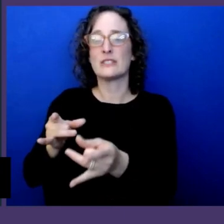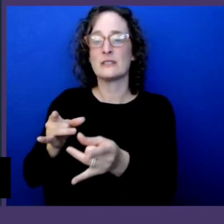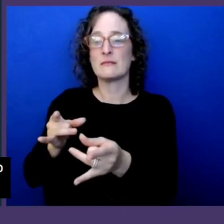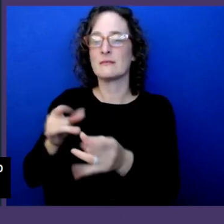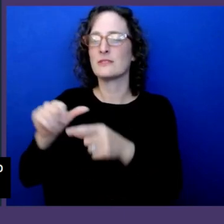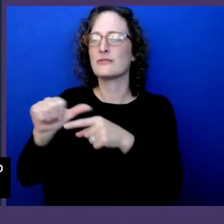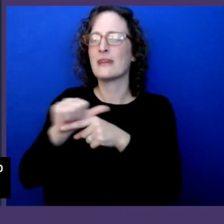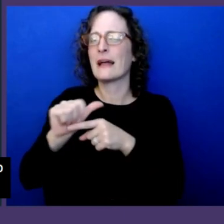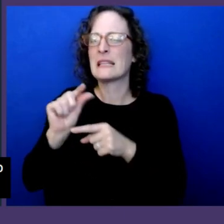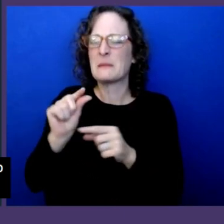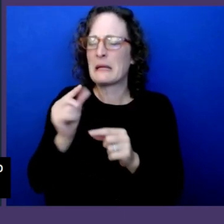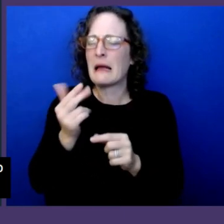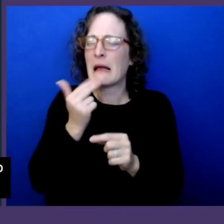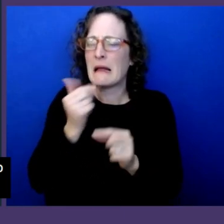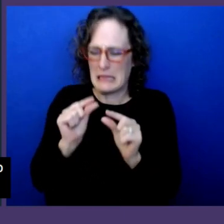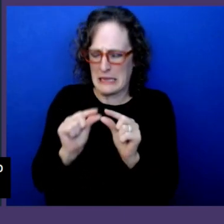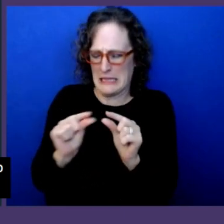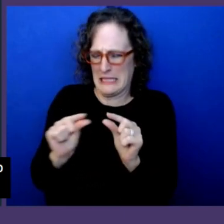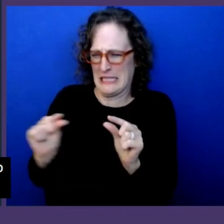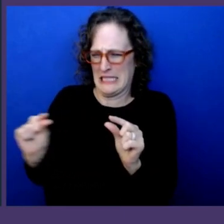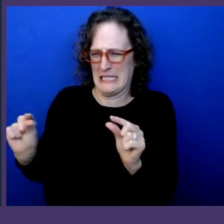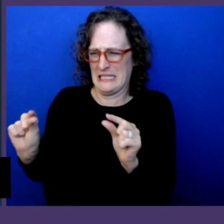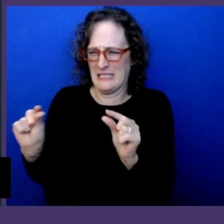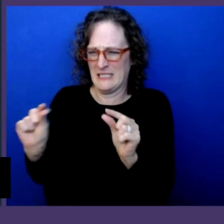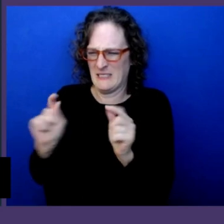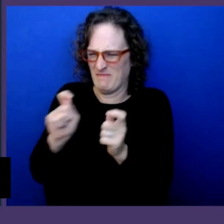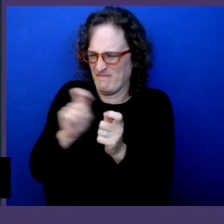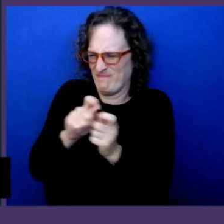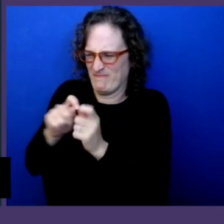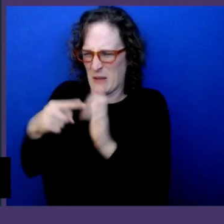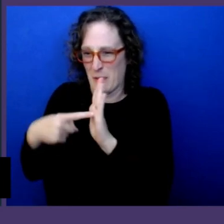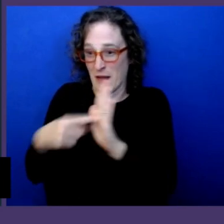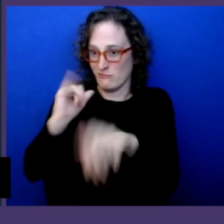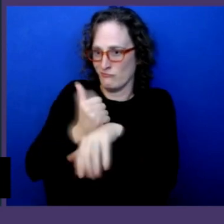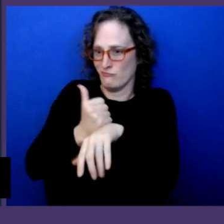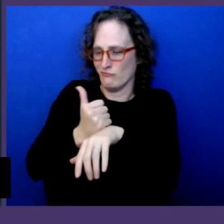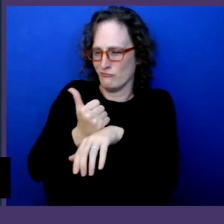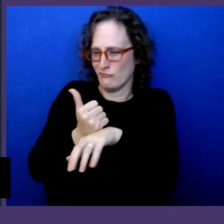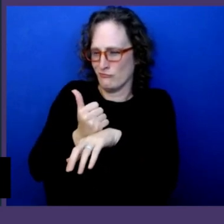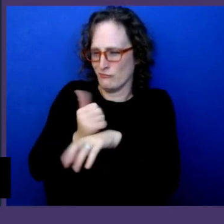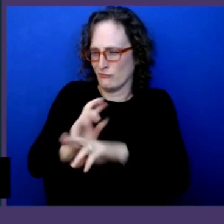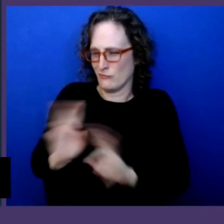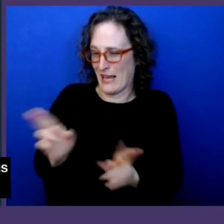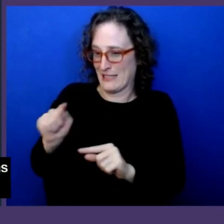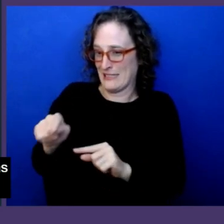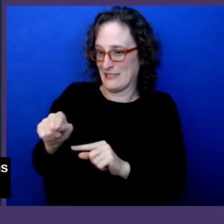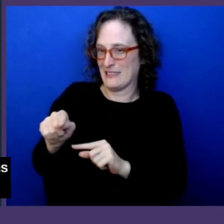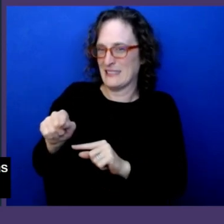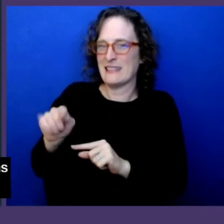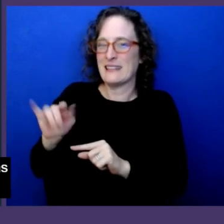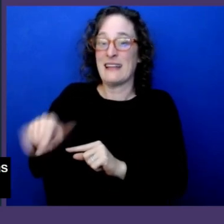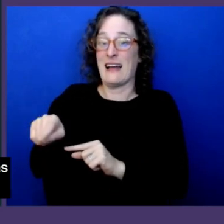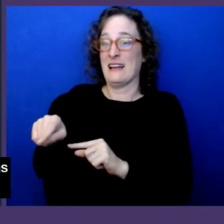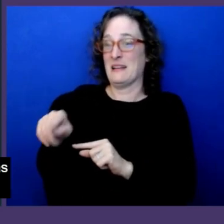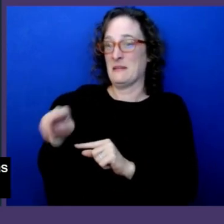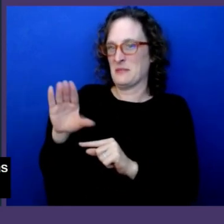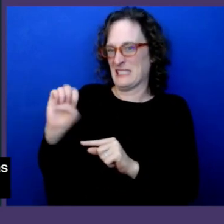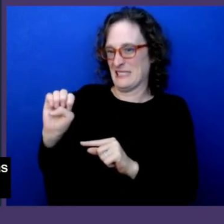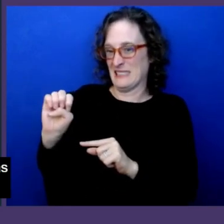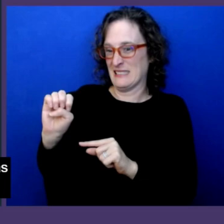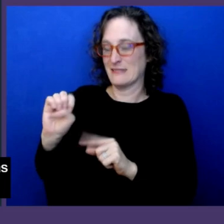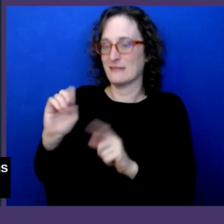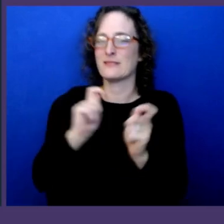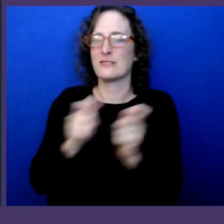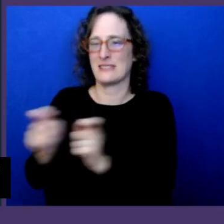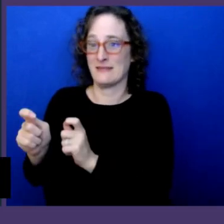of the model is kept clamped at the base model, and some pieces of it are allowed to change, and this still works pretty well empirically, and makes it much cheaper to